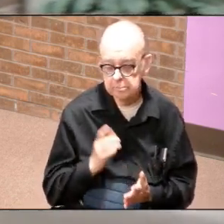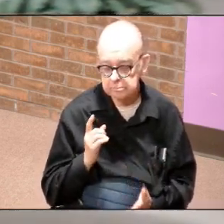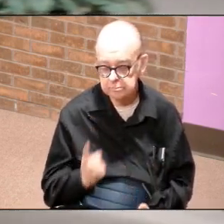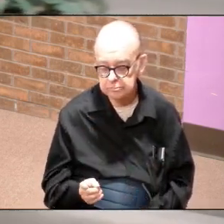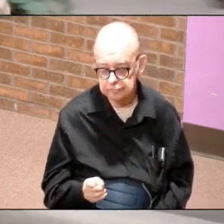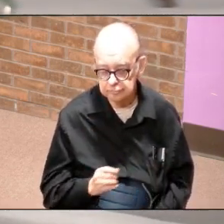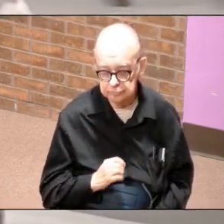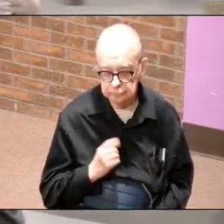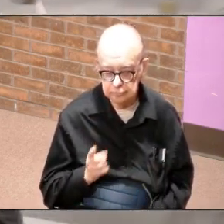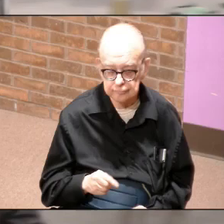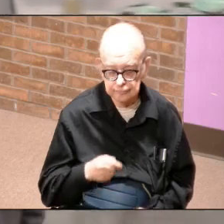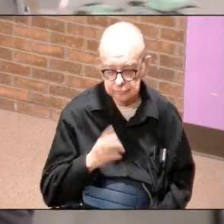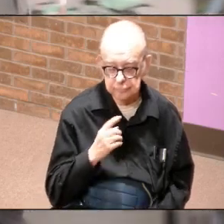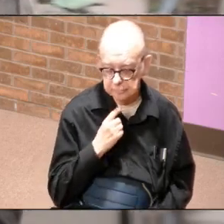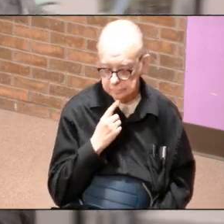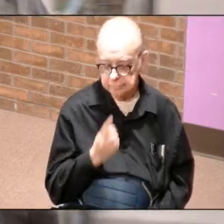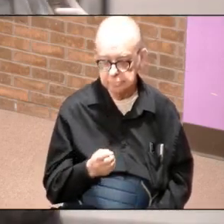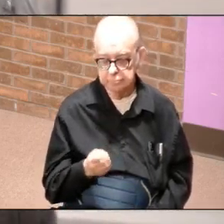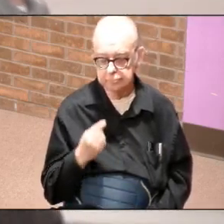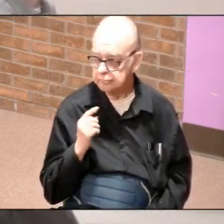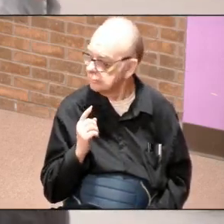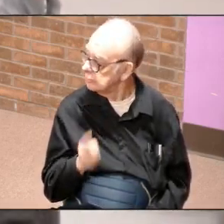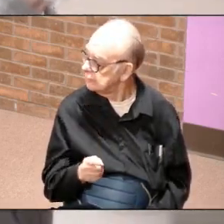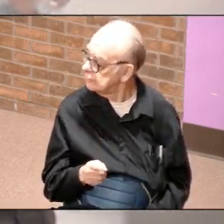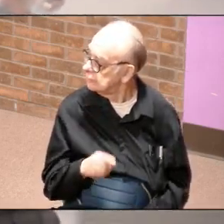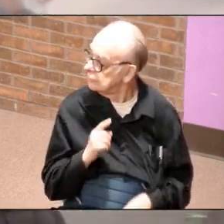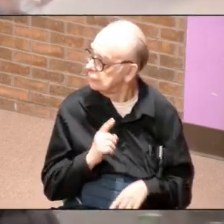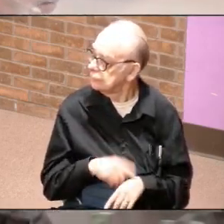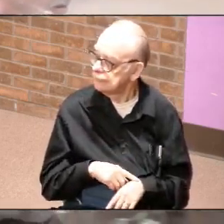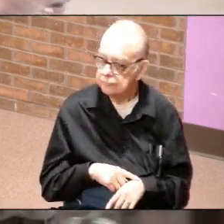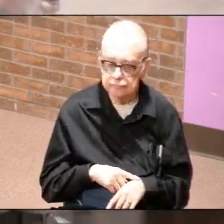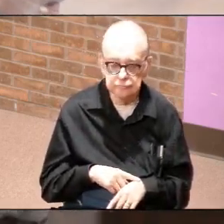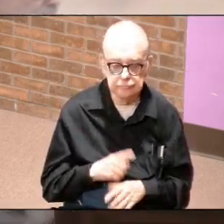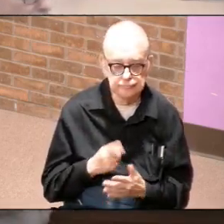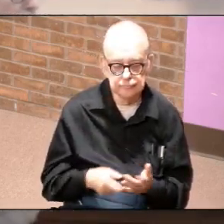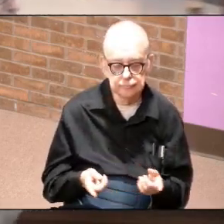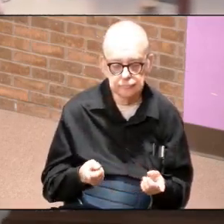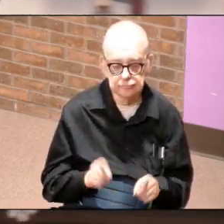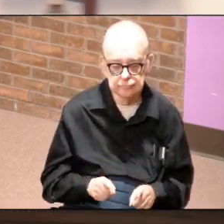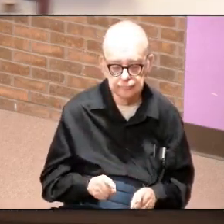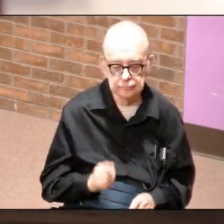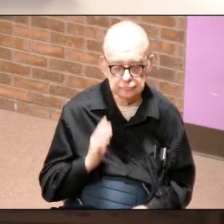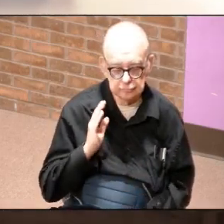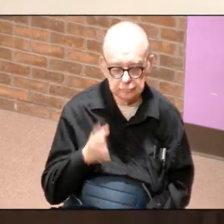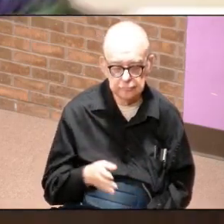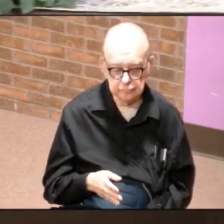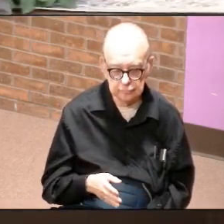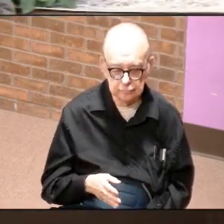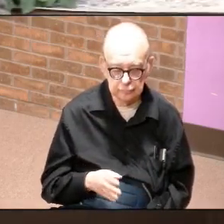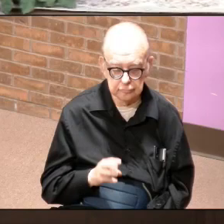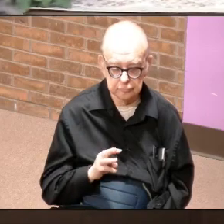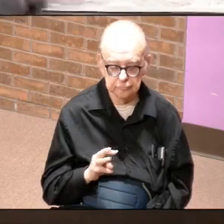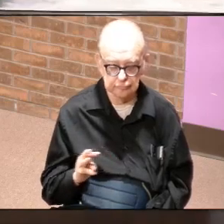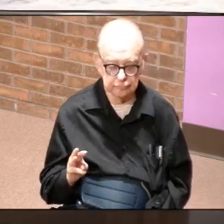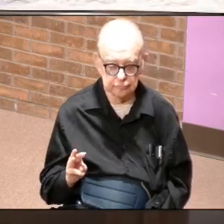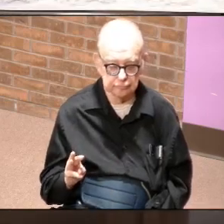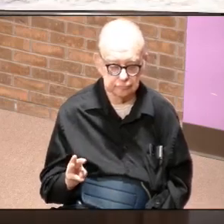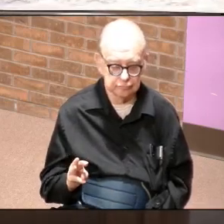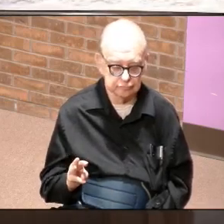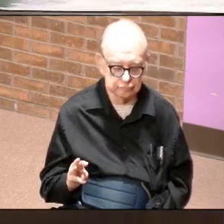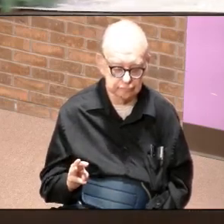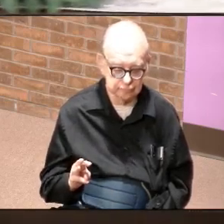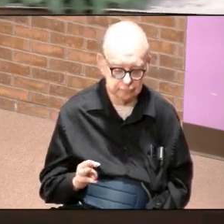this is that when God says it is time, what's going to happen is this. The western part of the